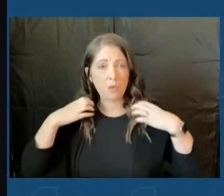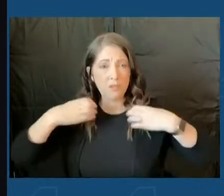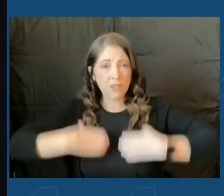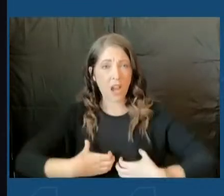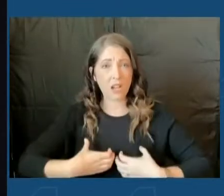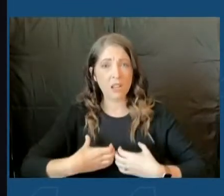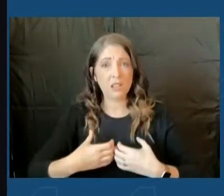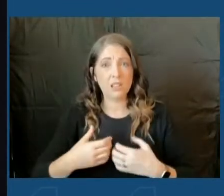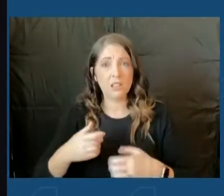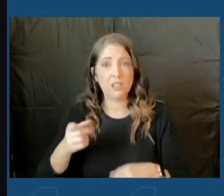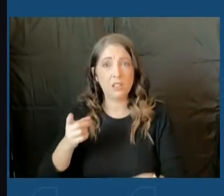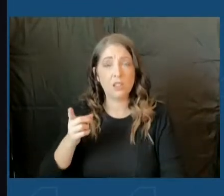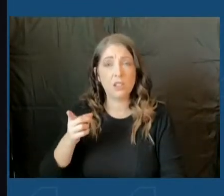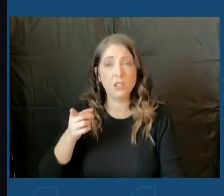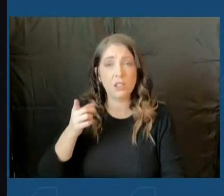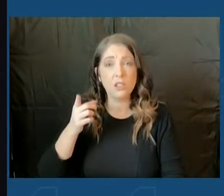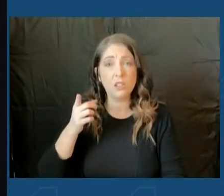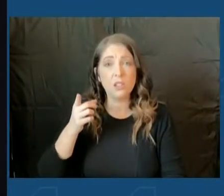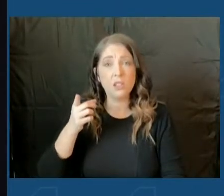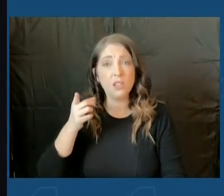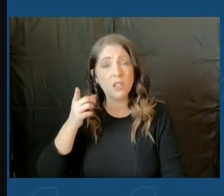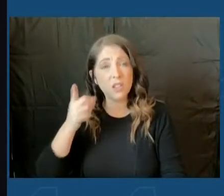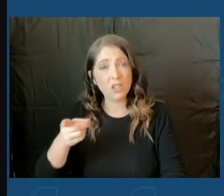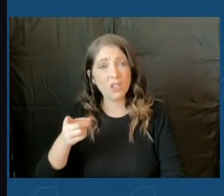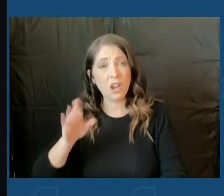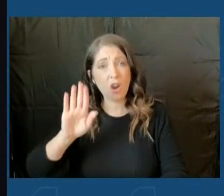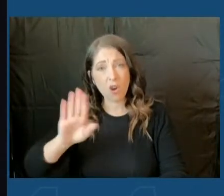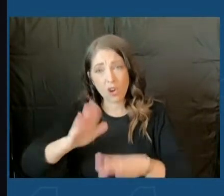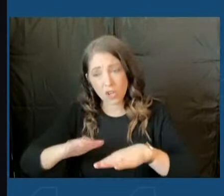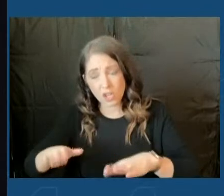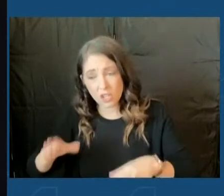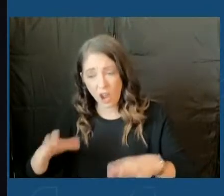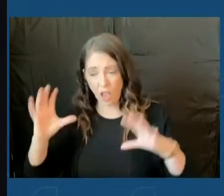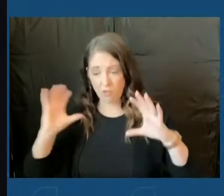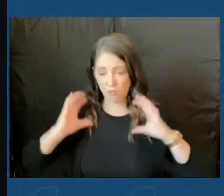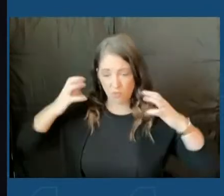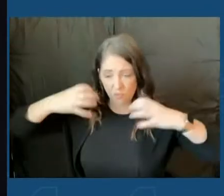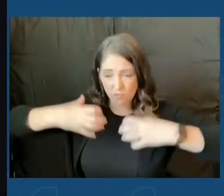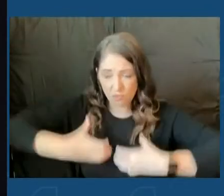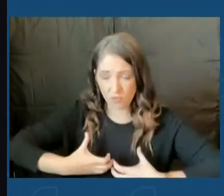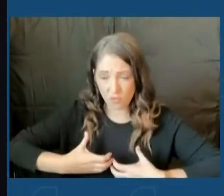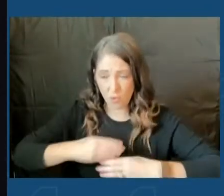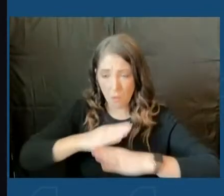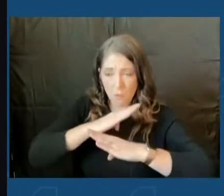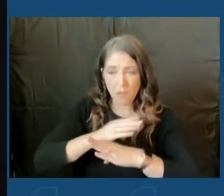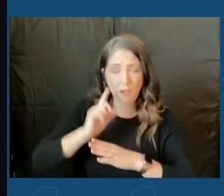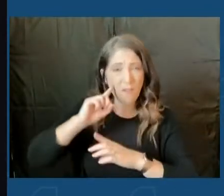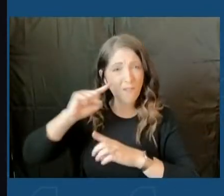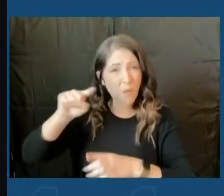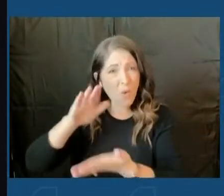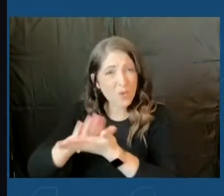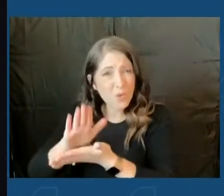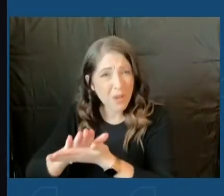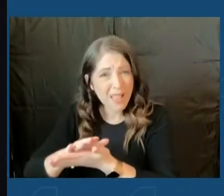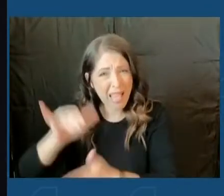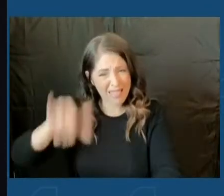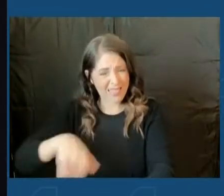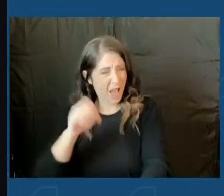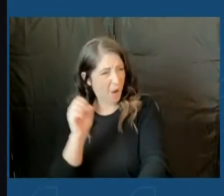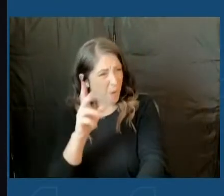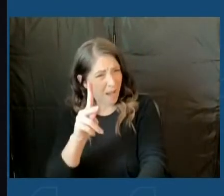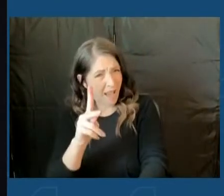a bulletproof vest to go to school. Is that okay? Is that okay? Do I want to live